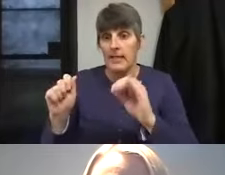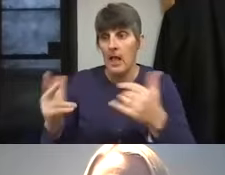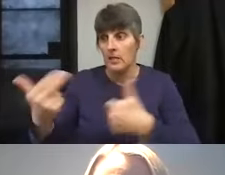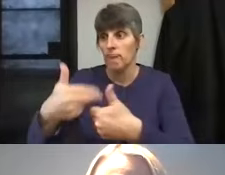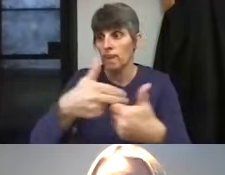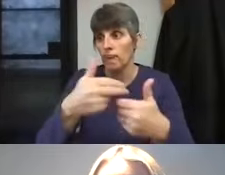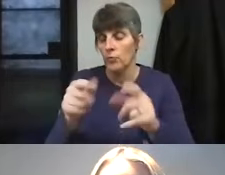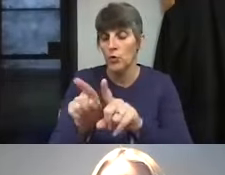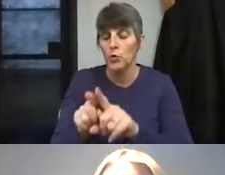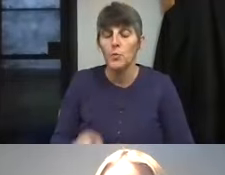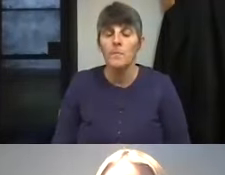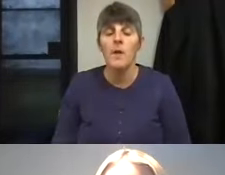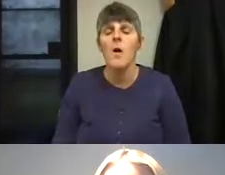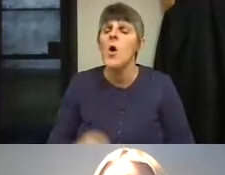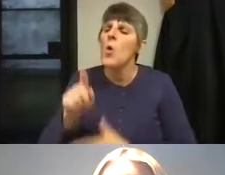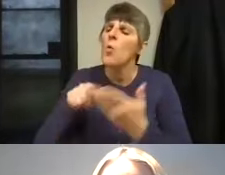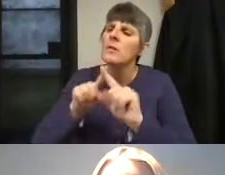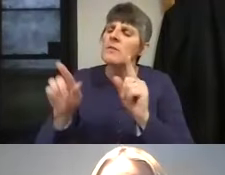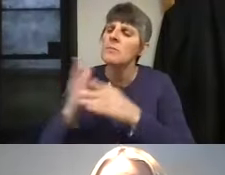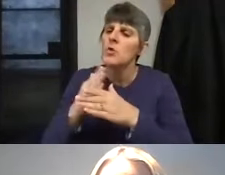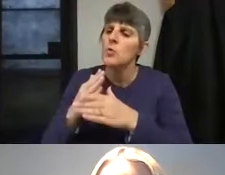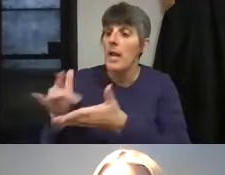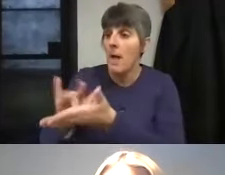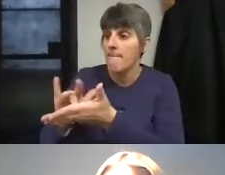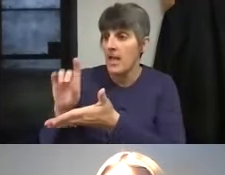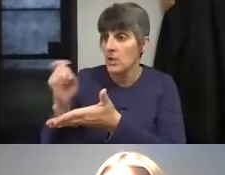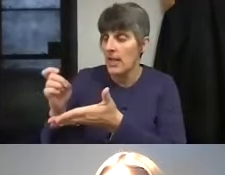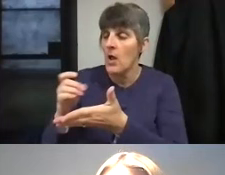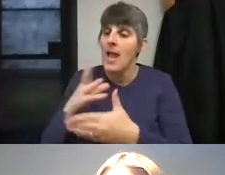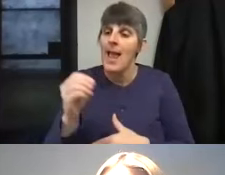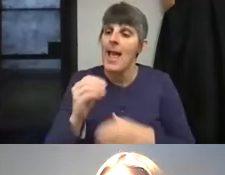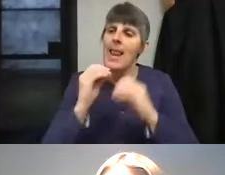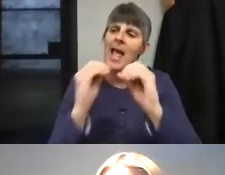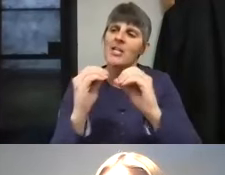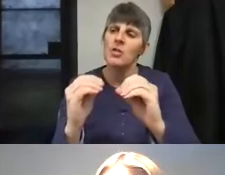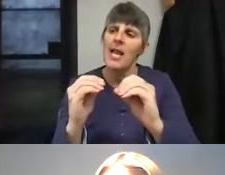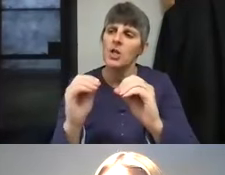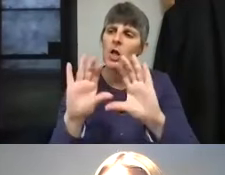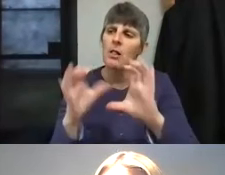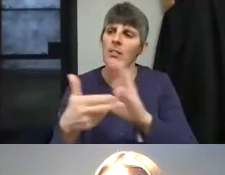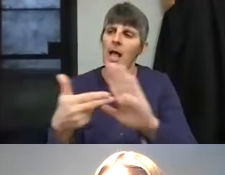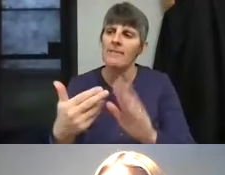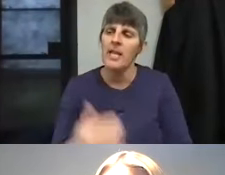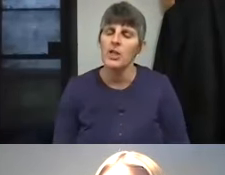share too. What's the difference between a medical diagnosis and an educational classification?